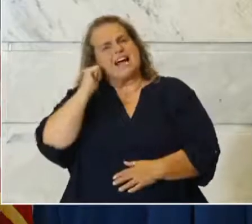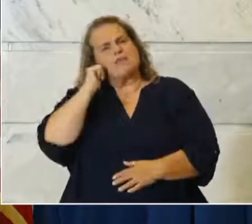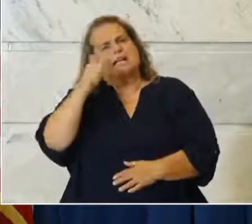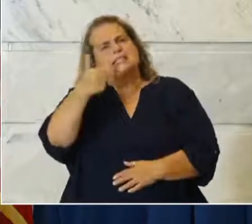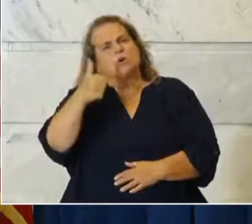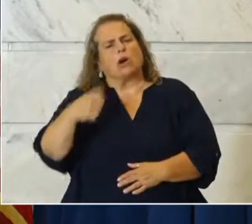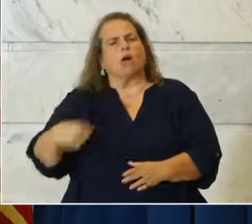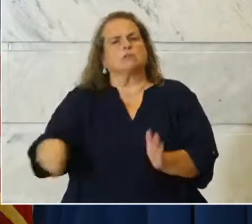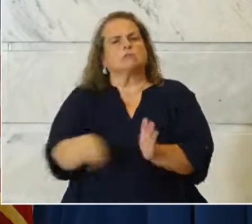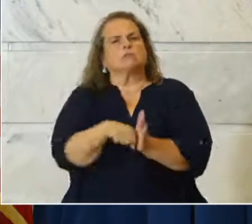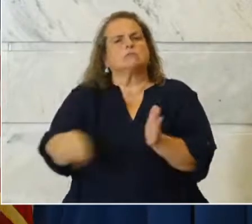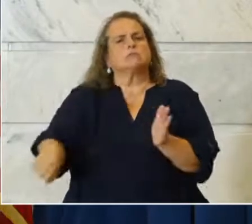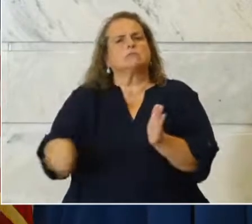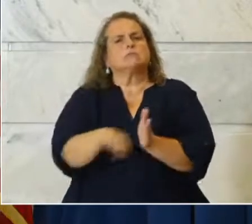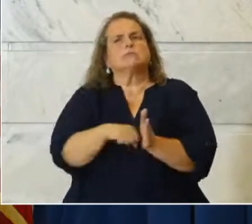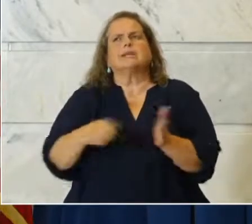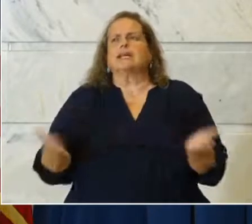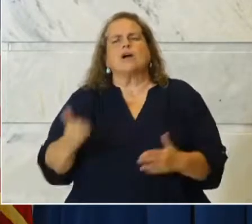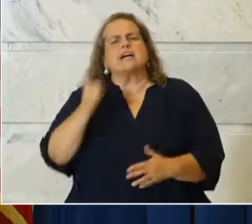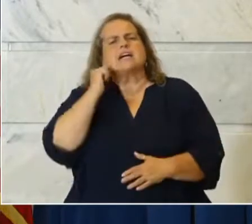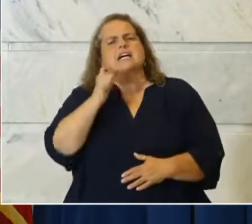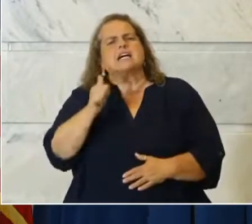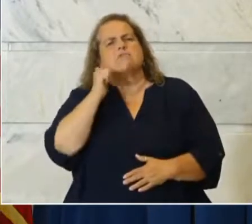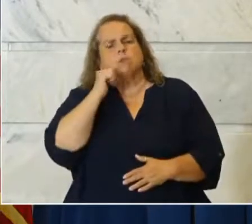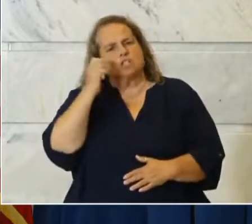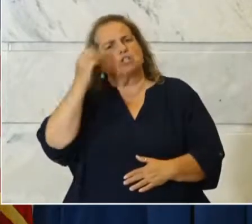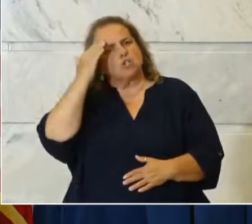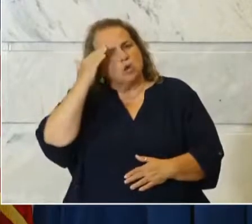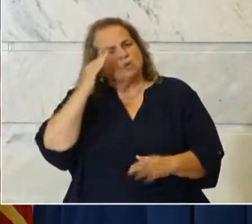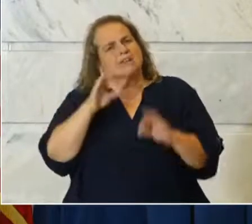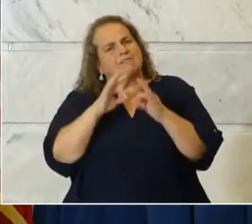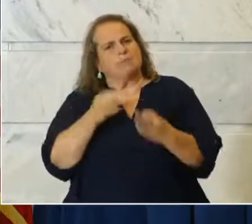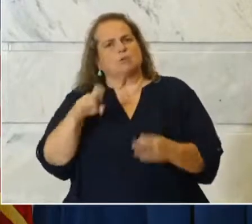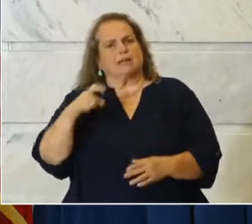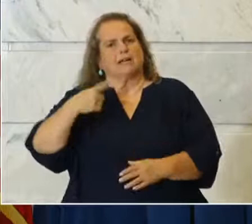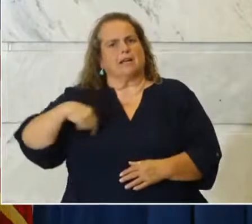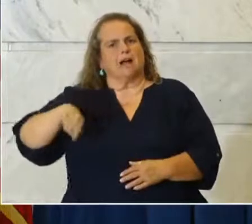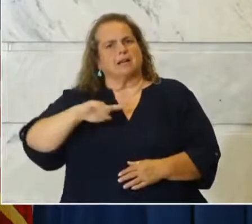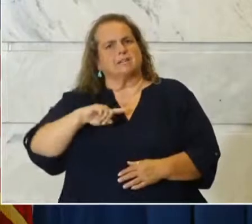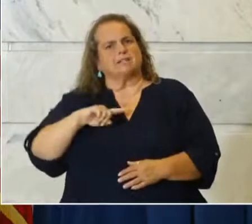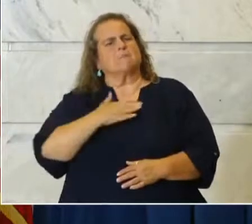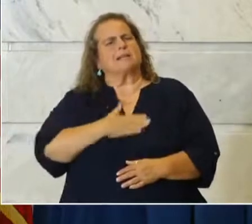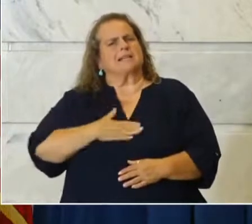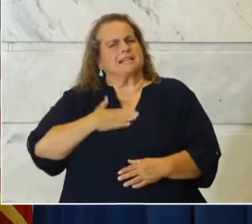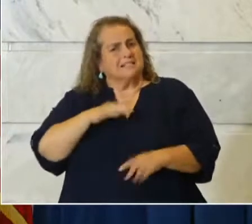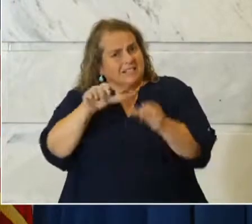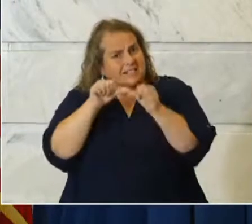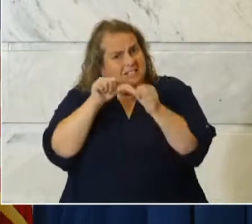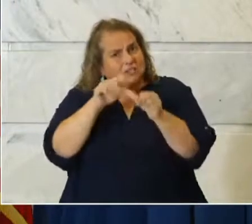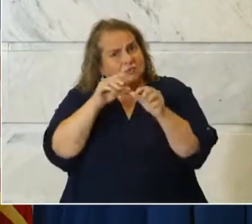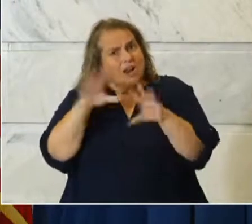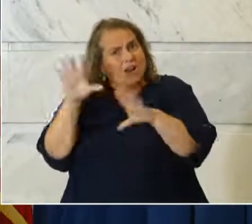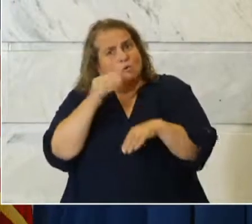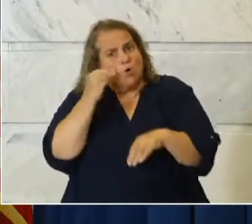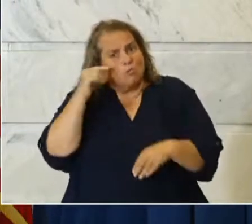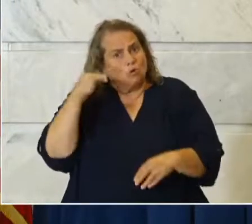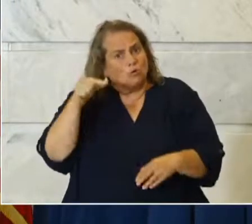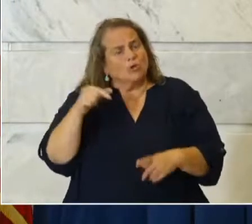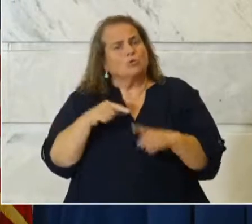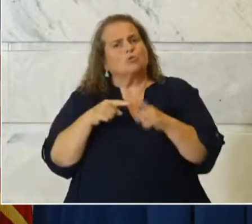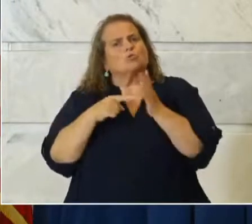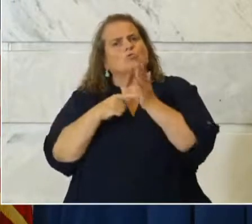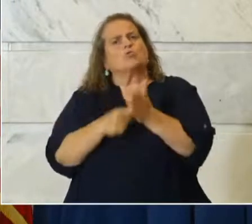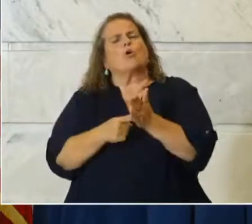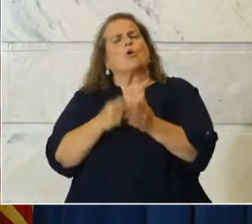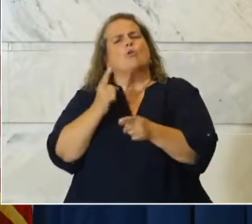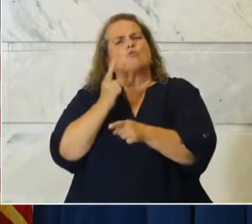day there's a family out there that needs us. And I hope you're continuing to light up your home's green to try to show the right type